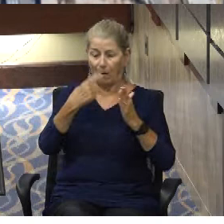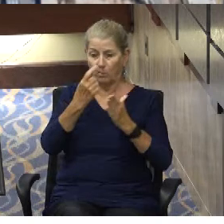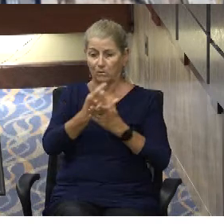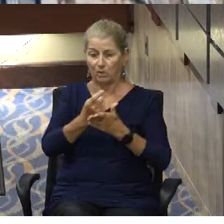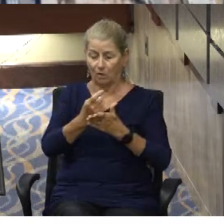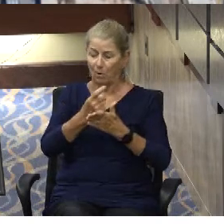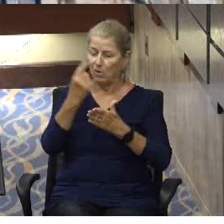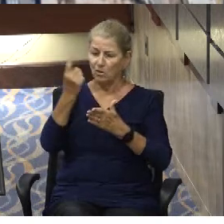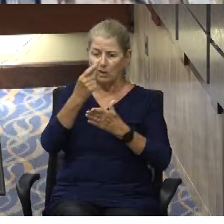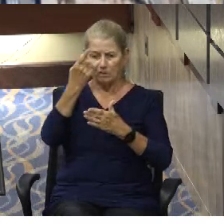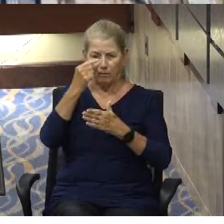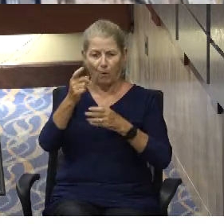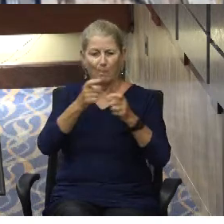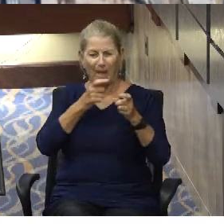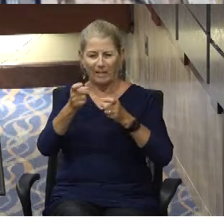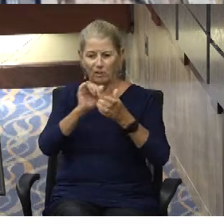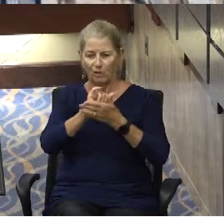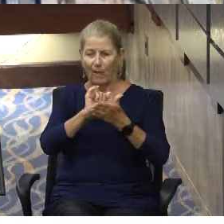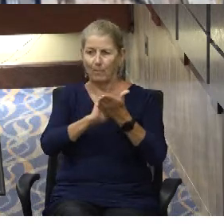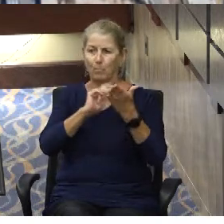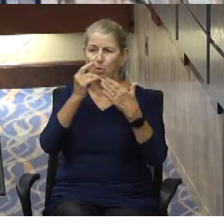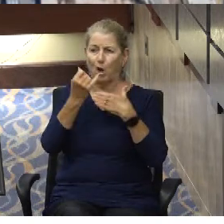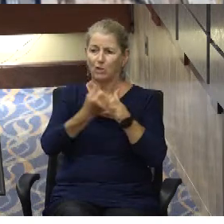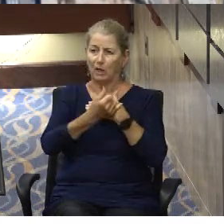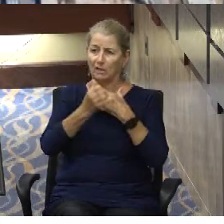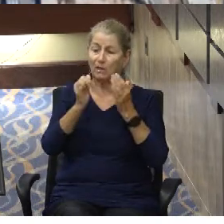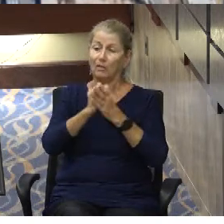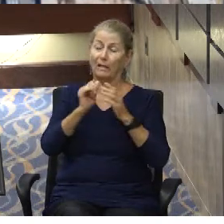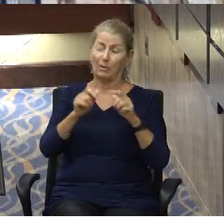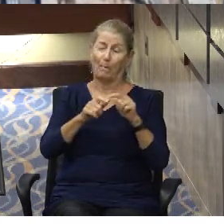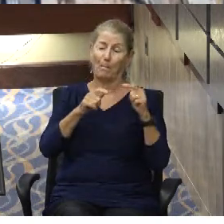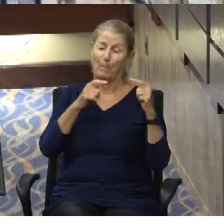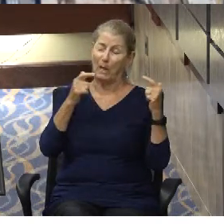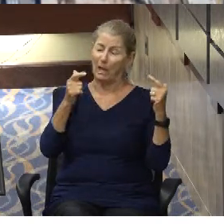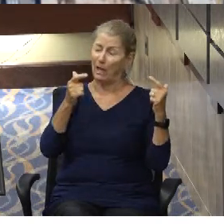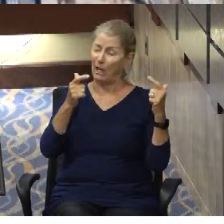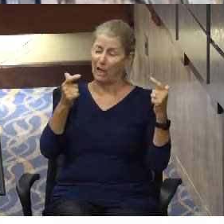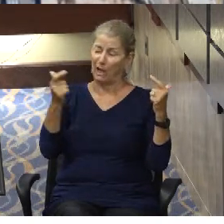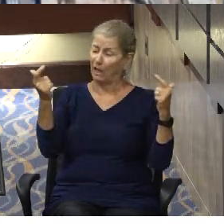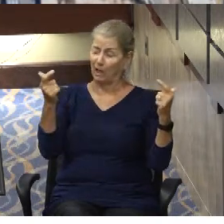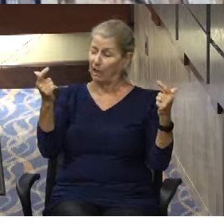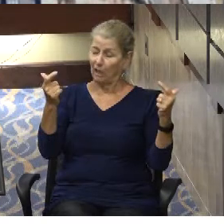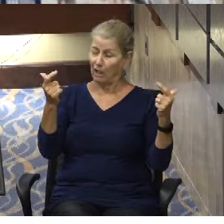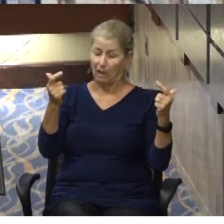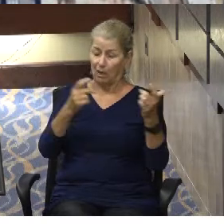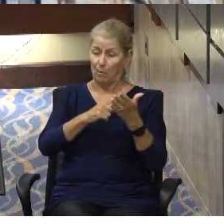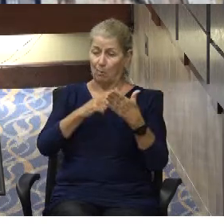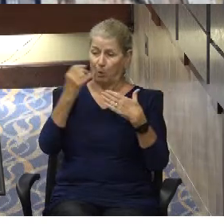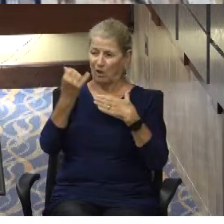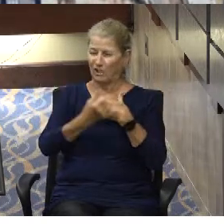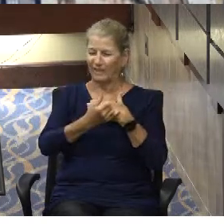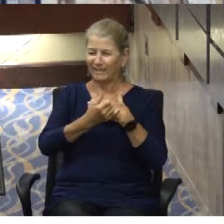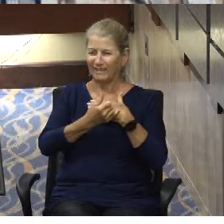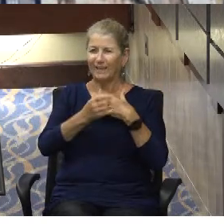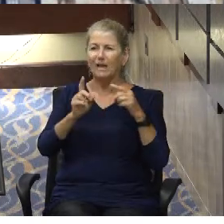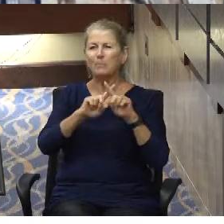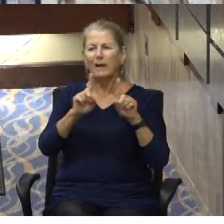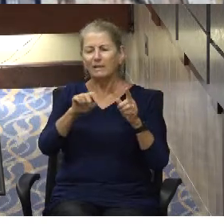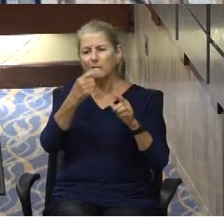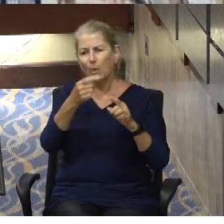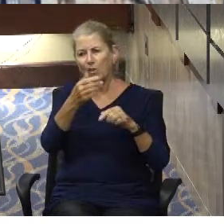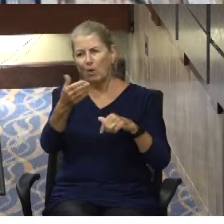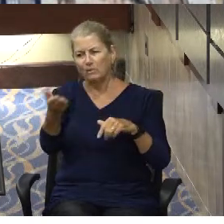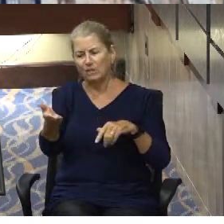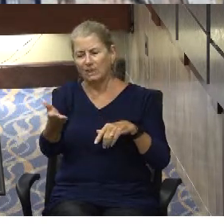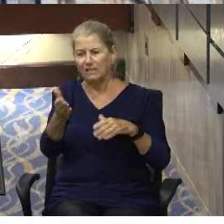managing this project. So it is quite a monstrosity that it is going to be, but it is one of those